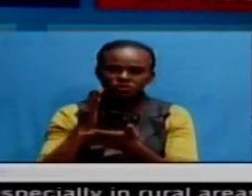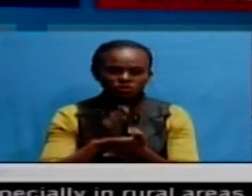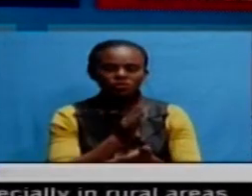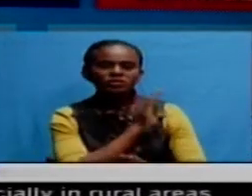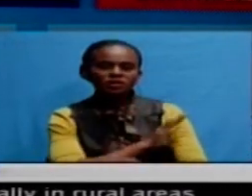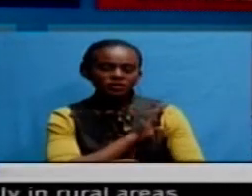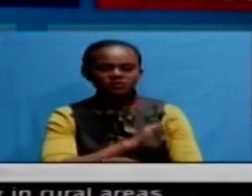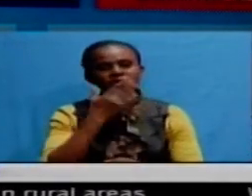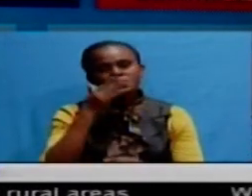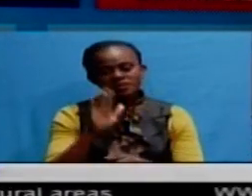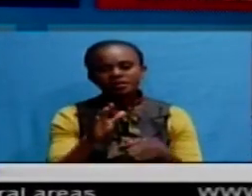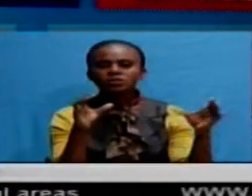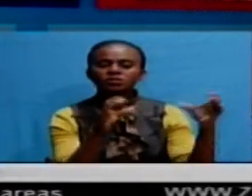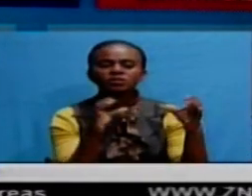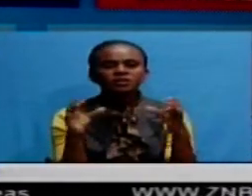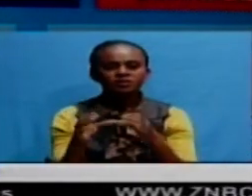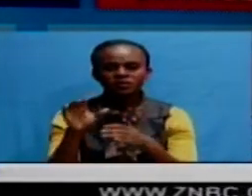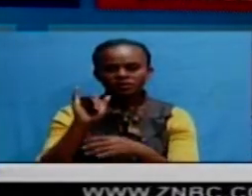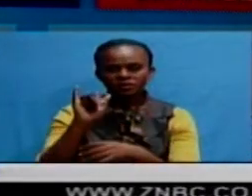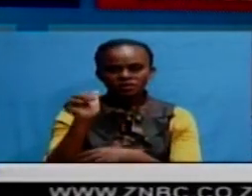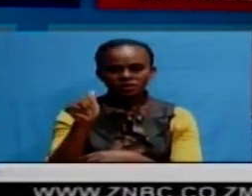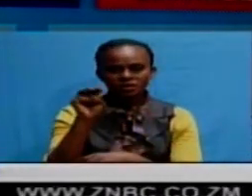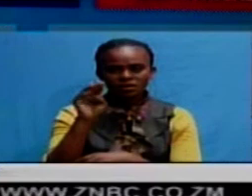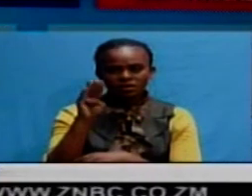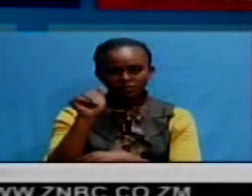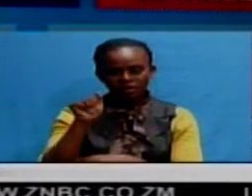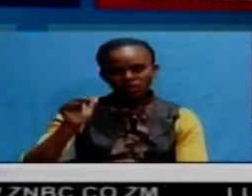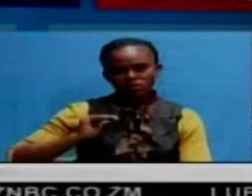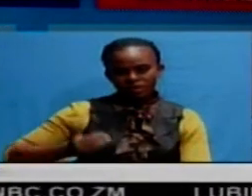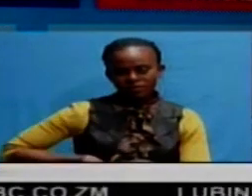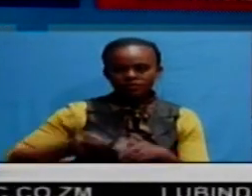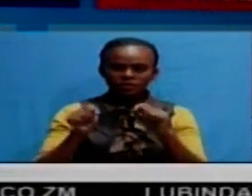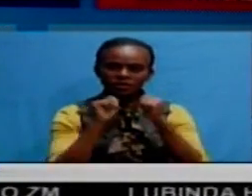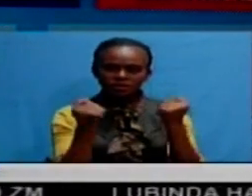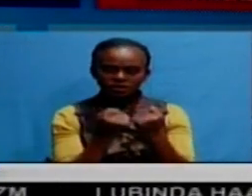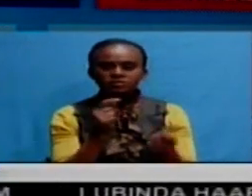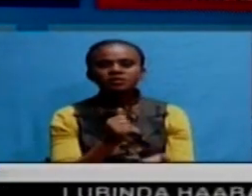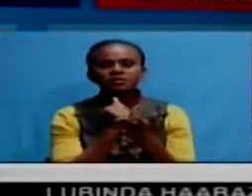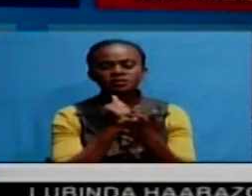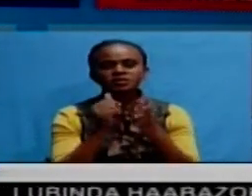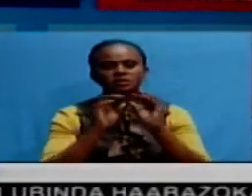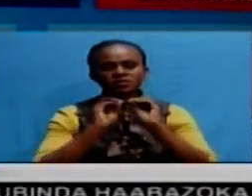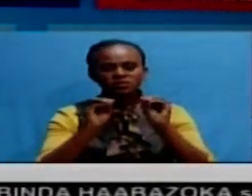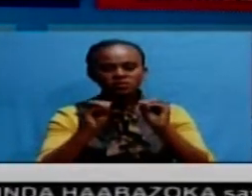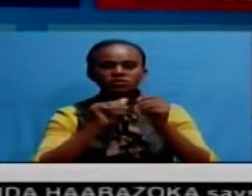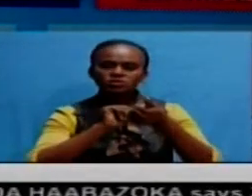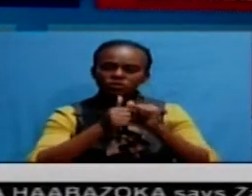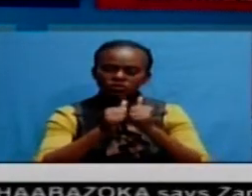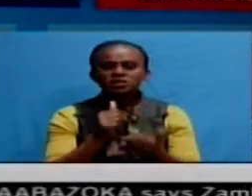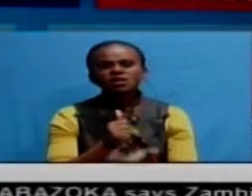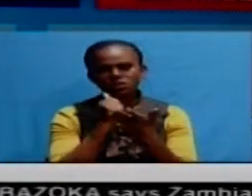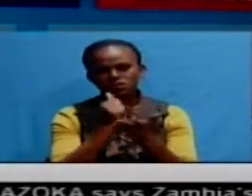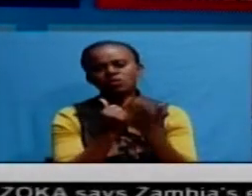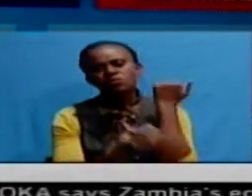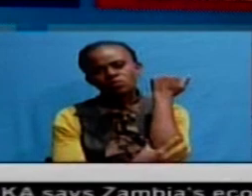in communities. Karo Kanyamba, who is also Green Buffalo's women football team assistant coach, says sports can help alleviate